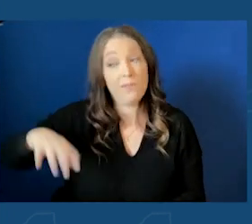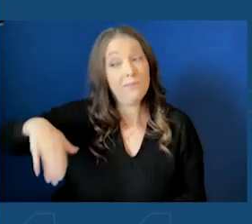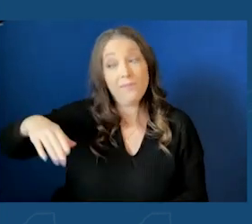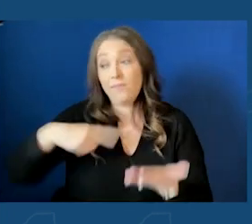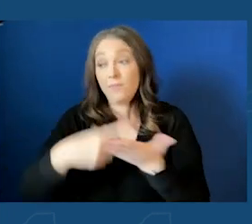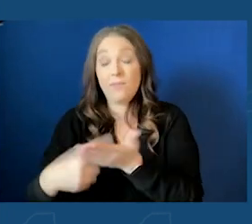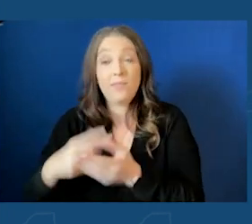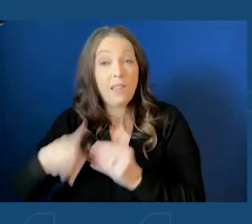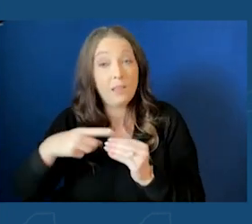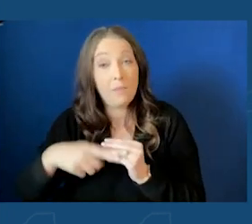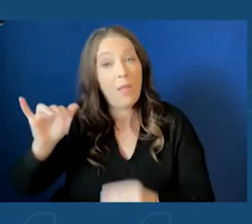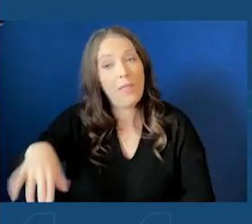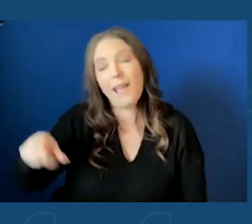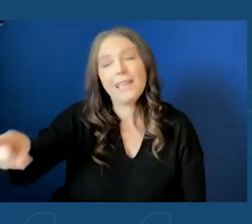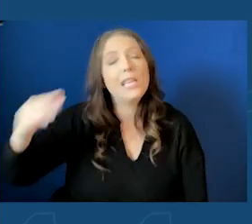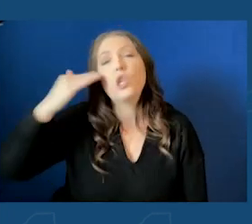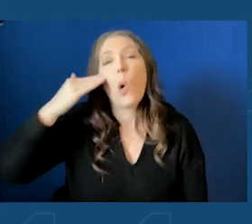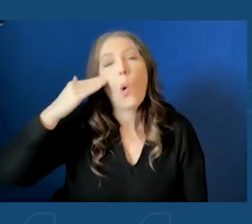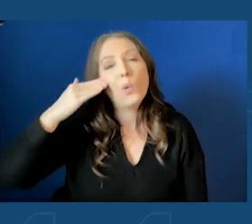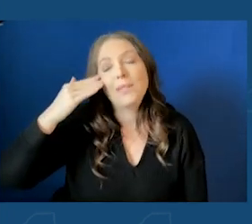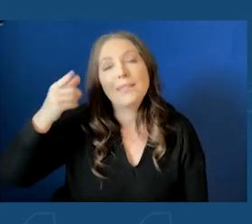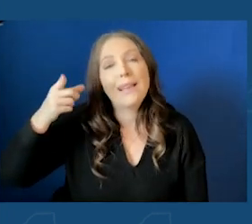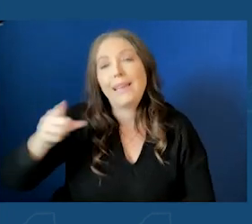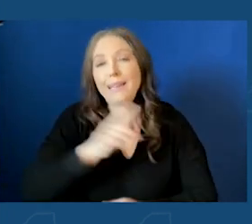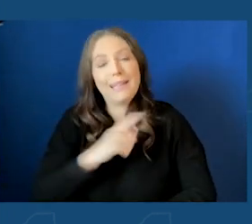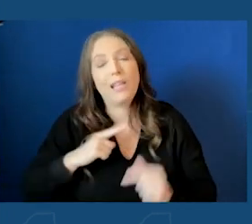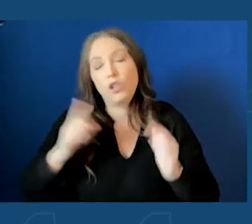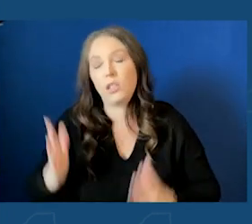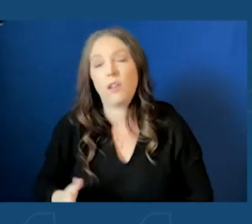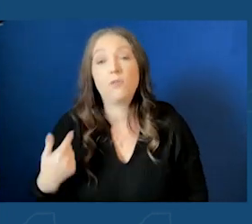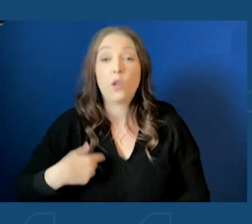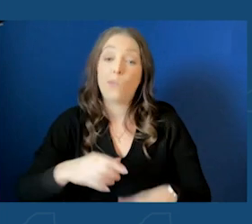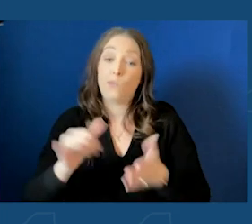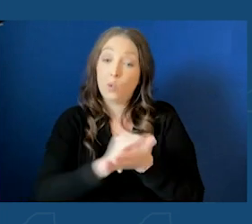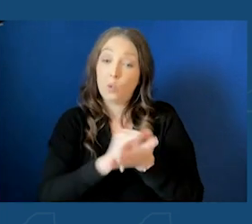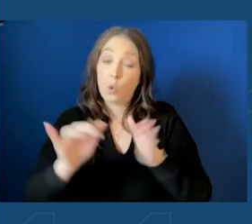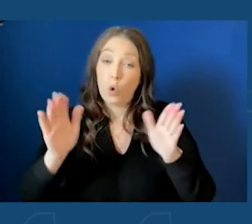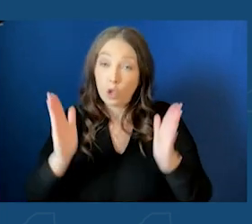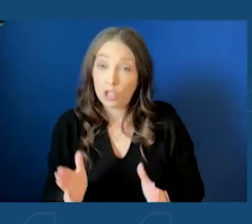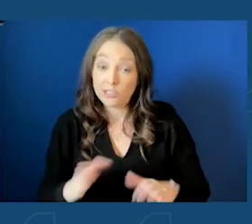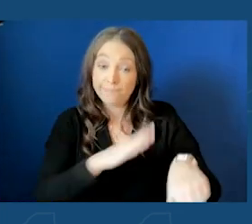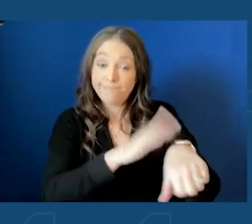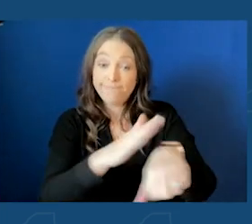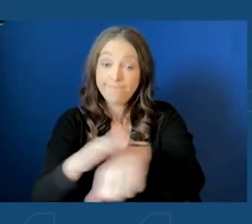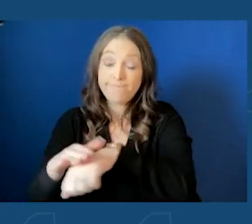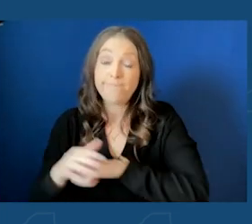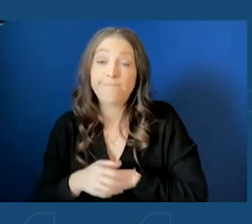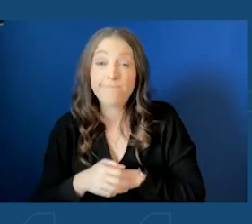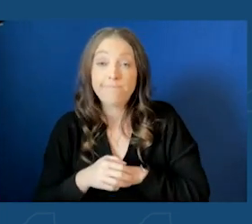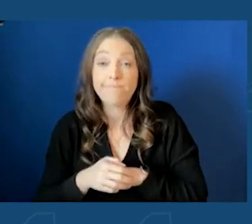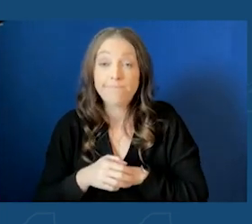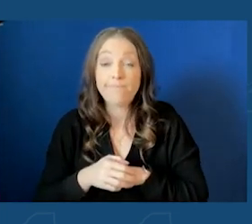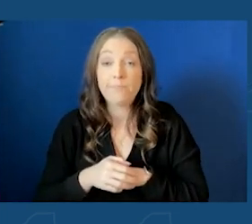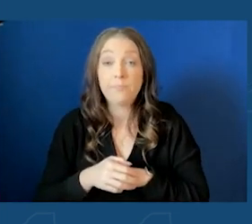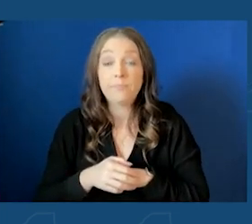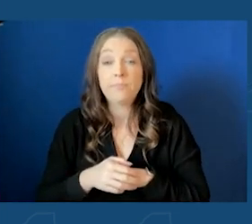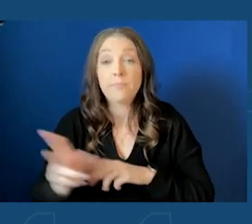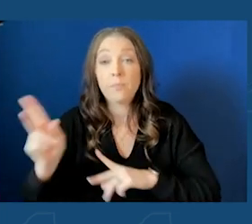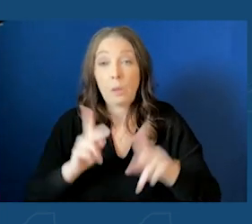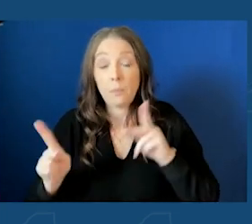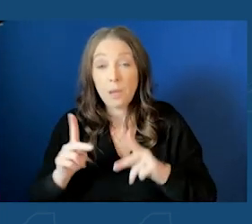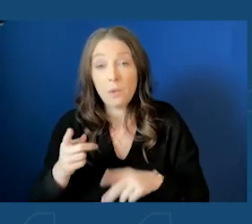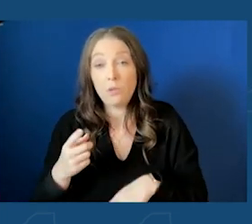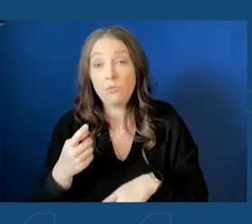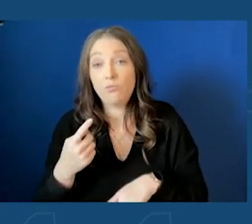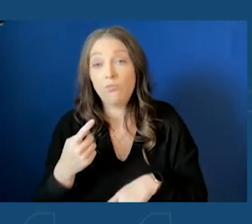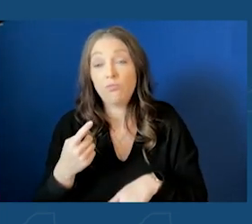this. He's a legislator. And what I would just caution New Yorkers about, the people who were told when they were interviewing